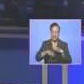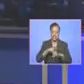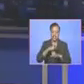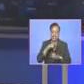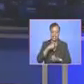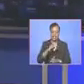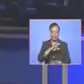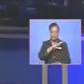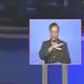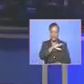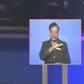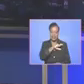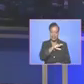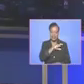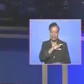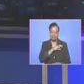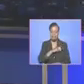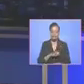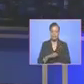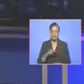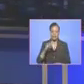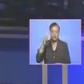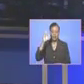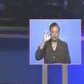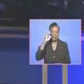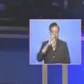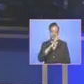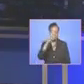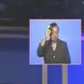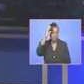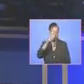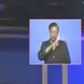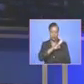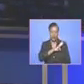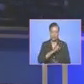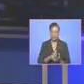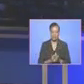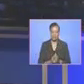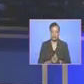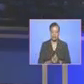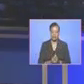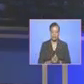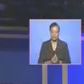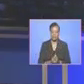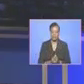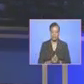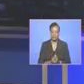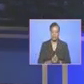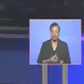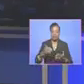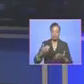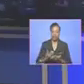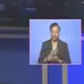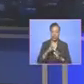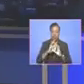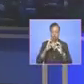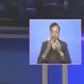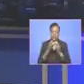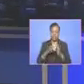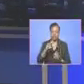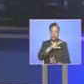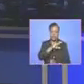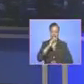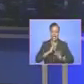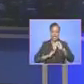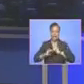everyone. I'm Clint Watson, sitting in for LaDawn Davis, who has the week off. Welcome to the Bahamas Tonight. The new commissioner of police has been acting in the role for